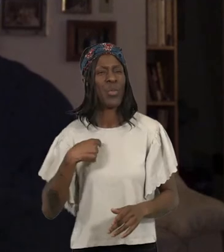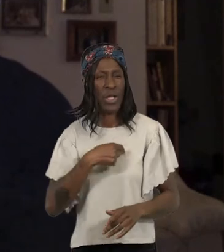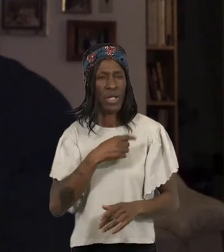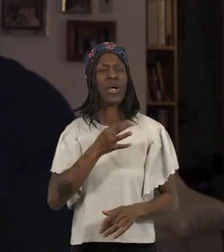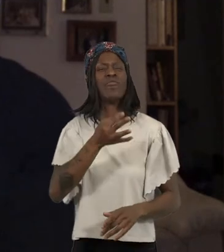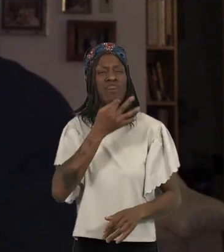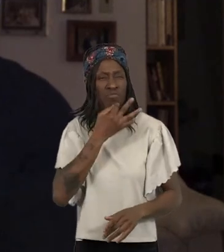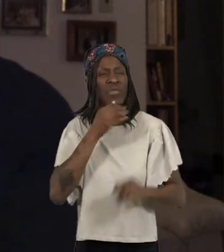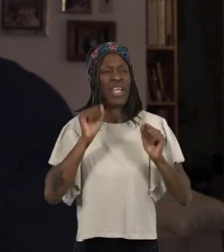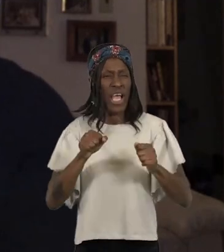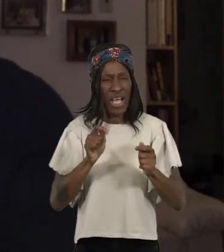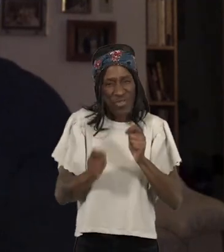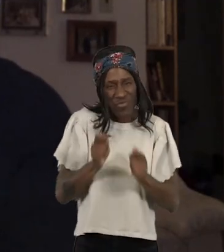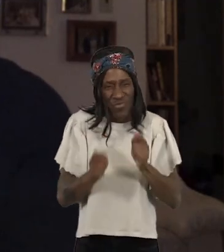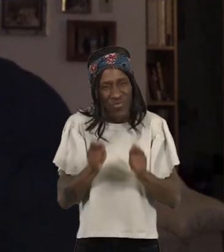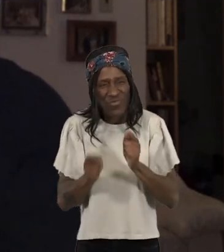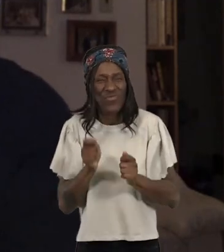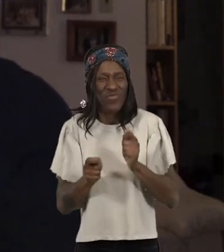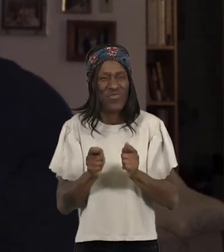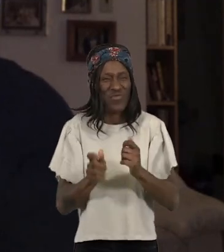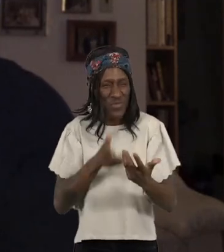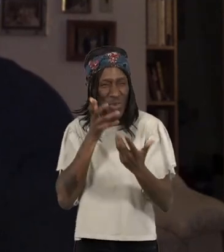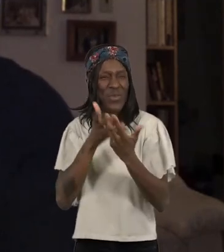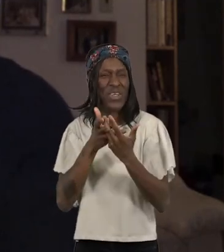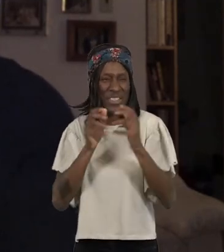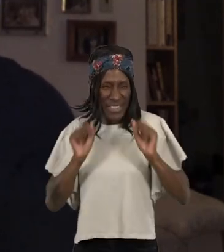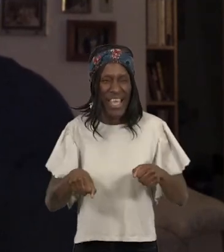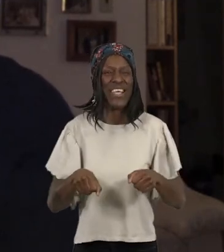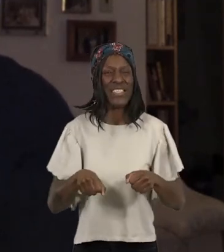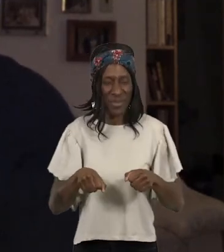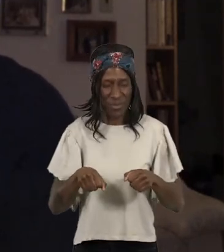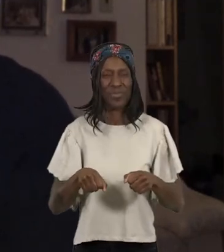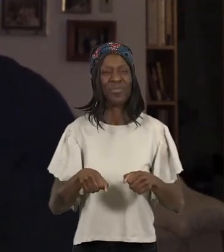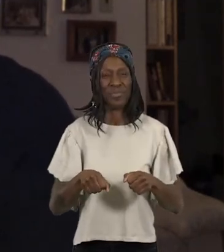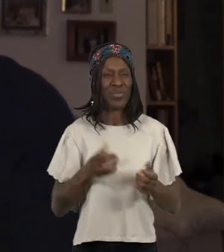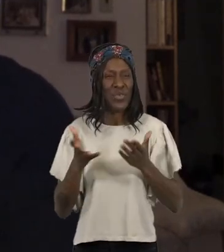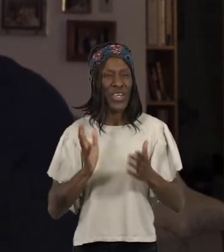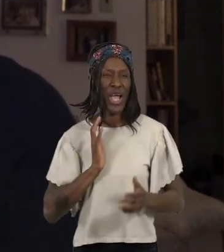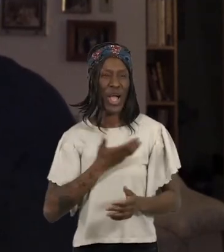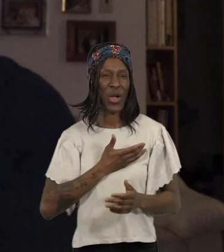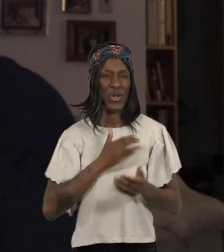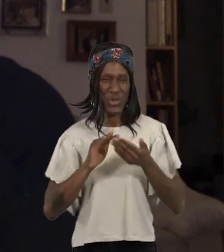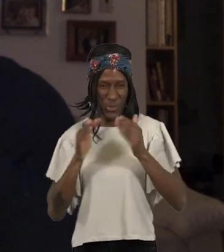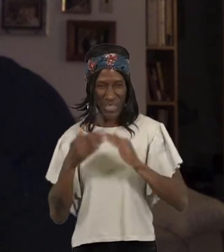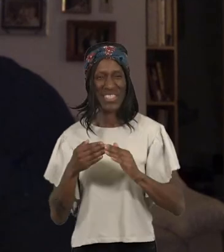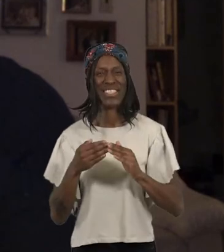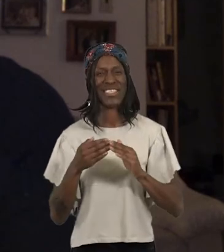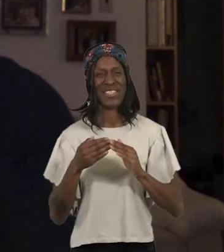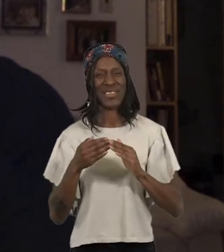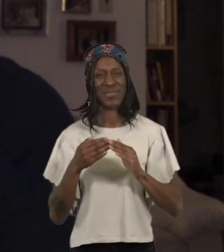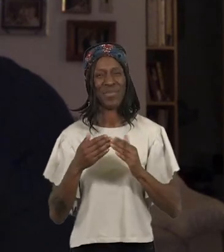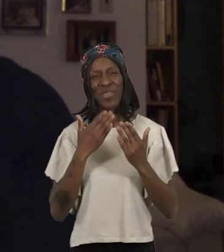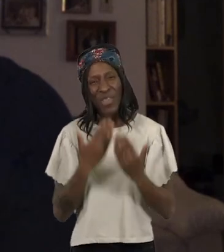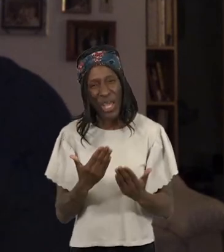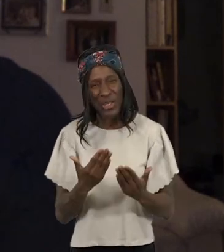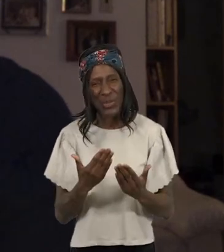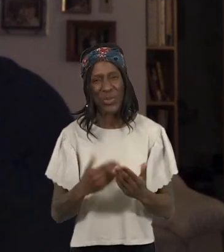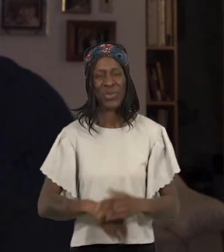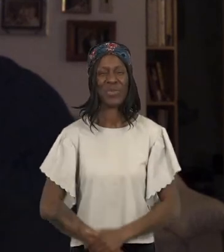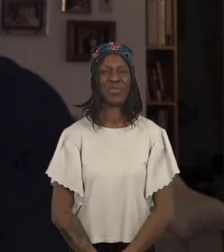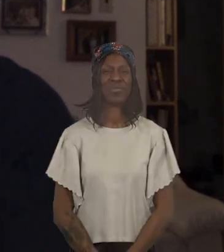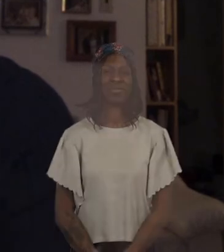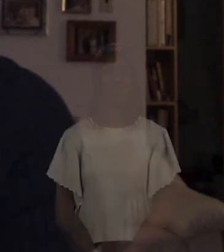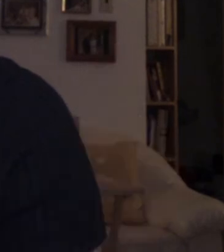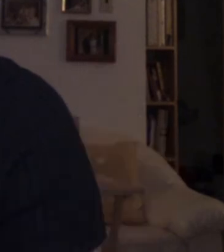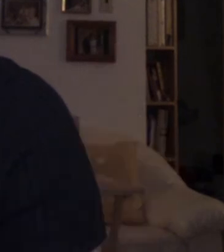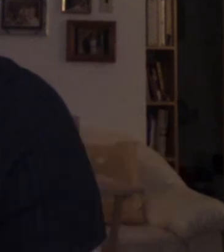sure we will be able to make further adaptations and serve our community.